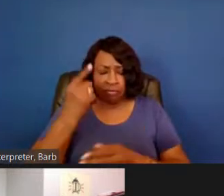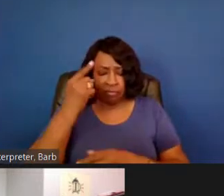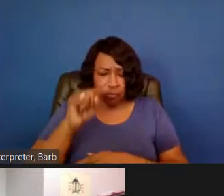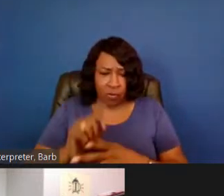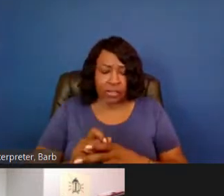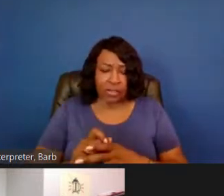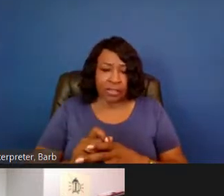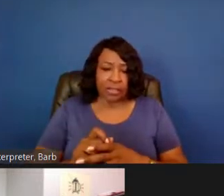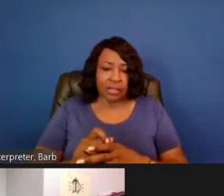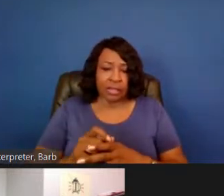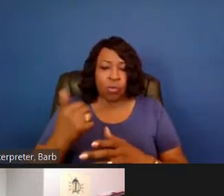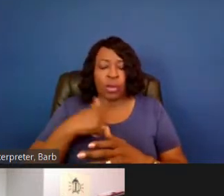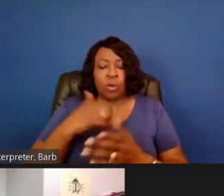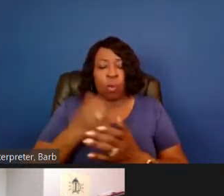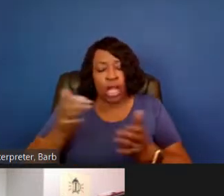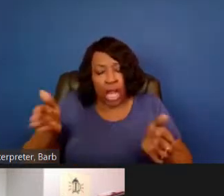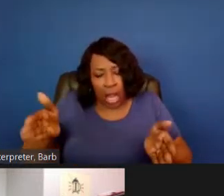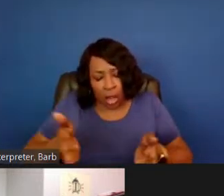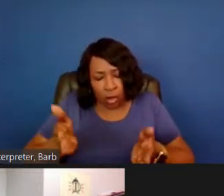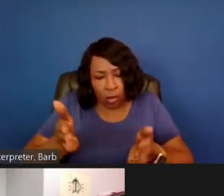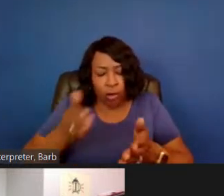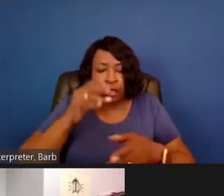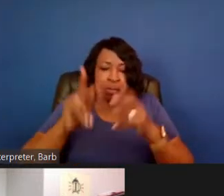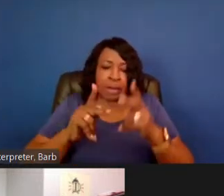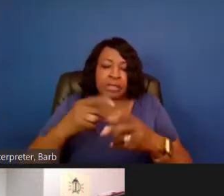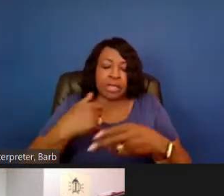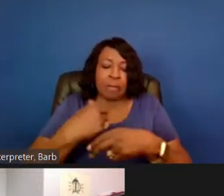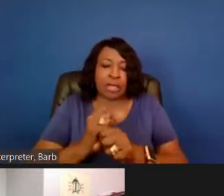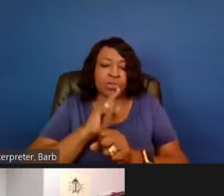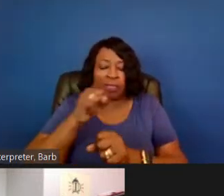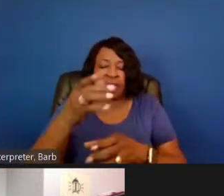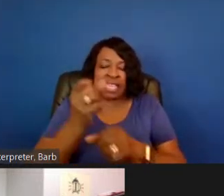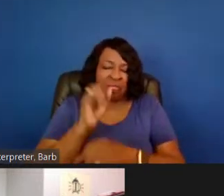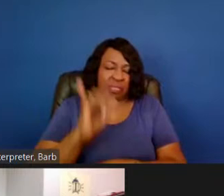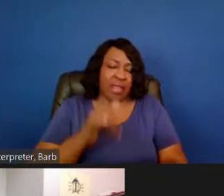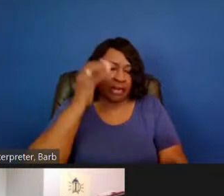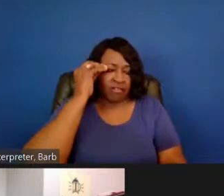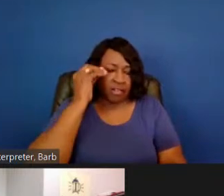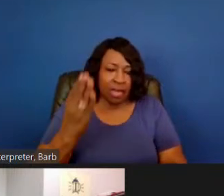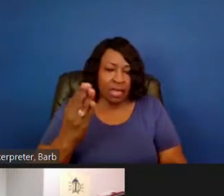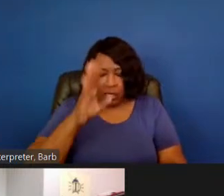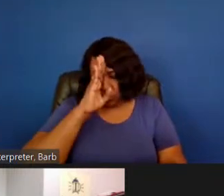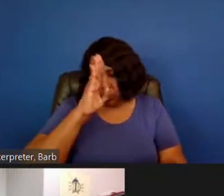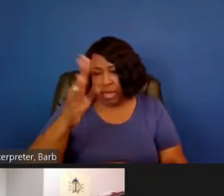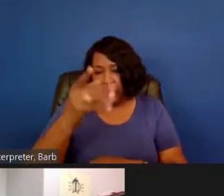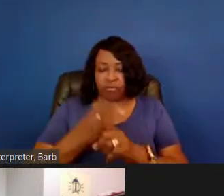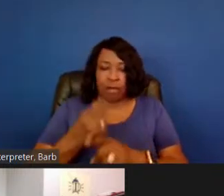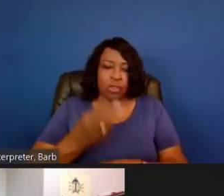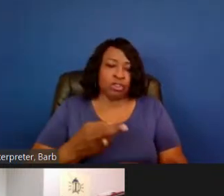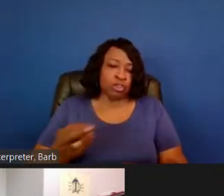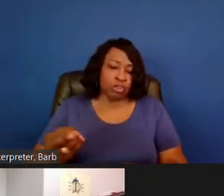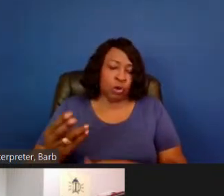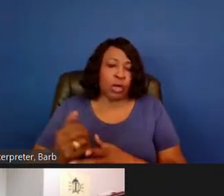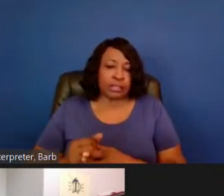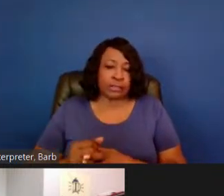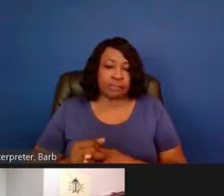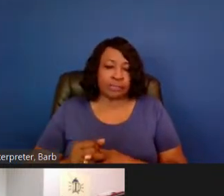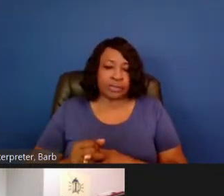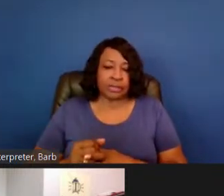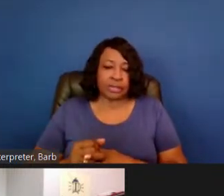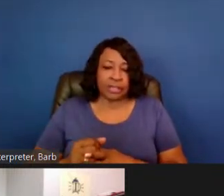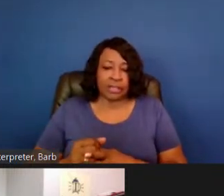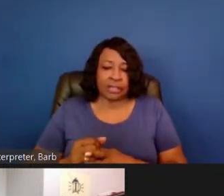to really encourage people to make sure that they're getting that information direct from the source as soon as we can, blast it out to